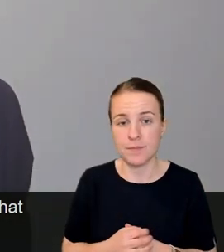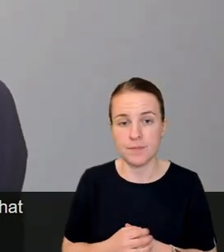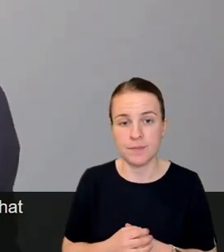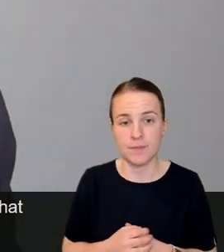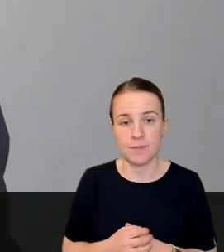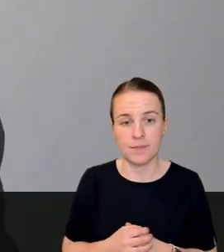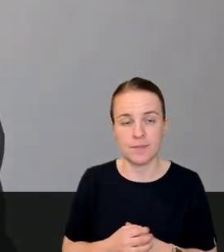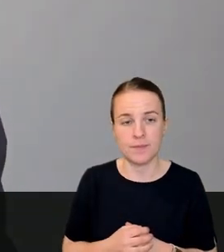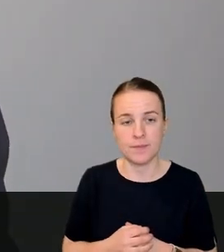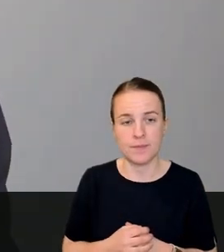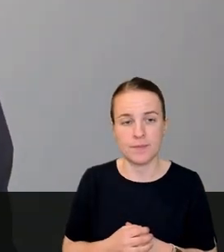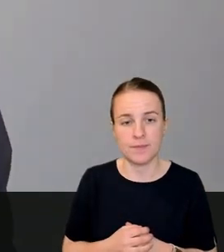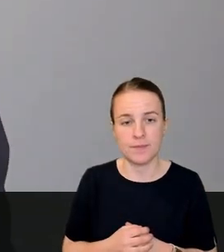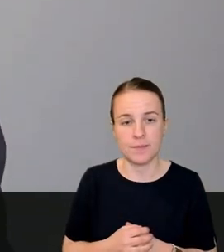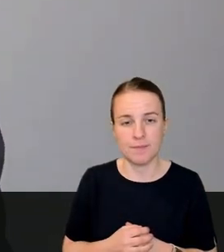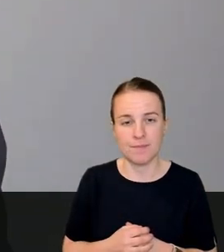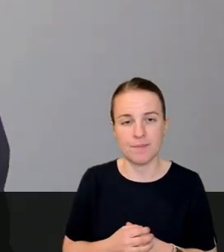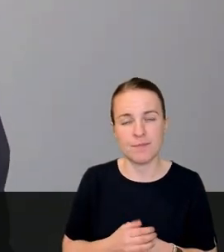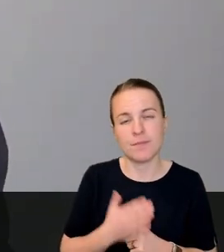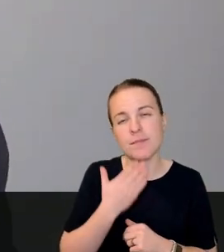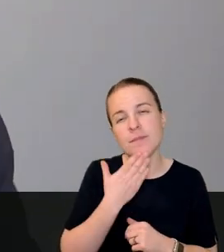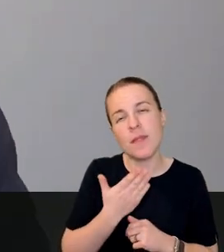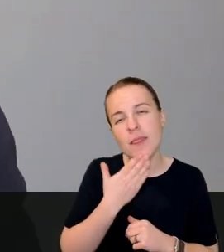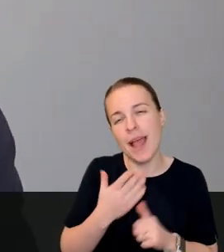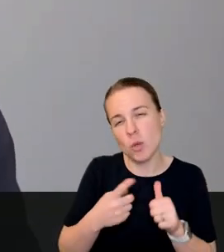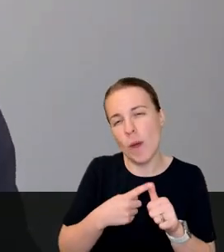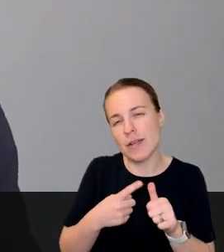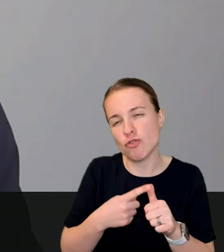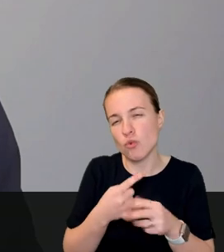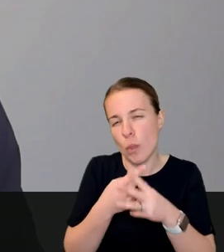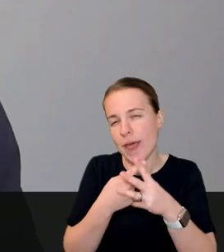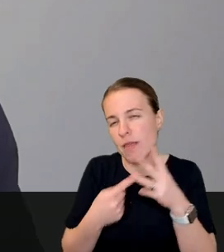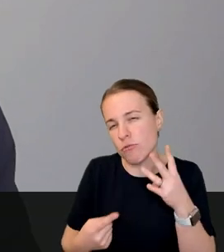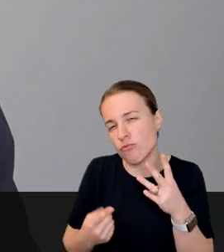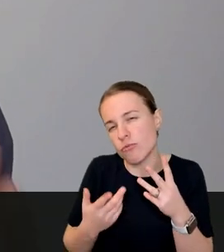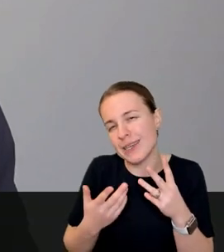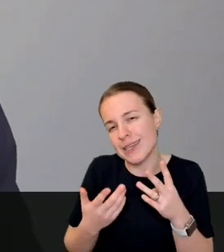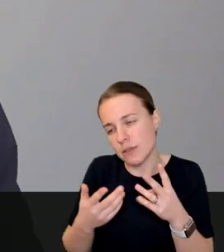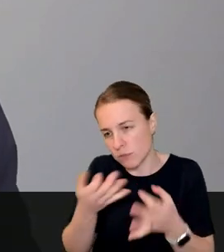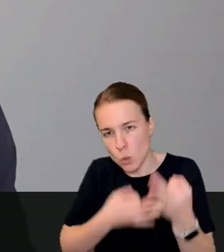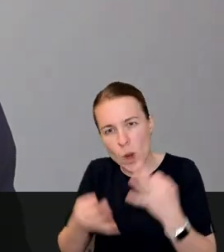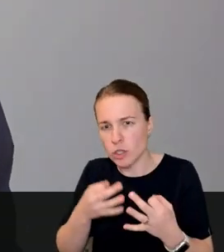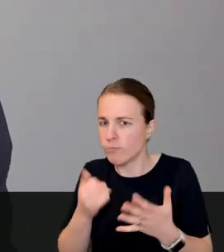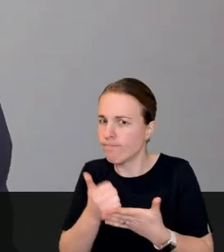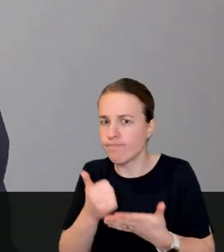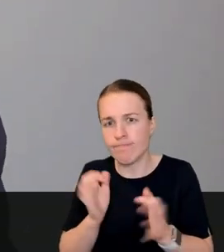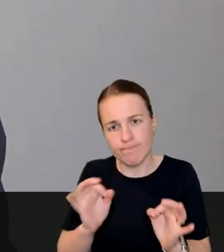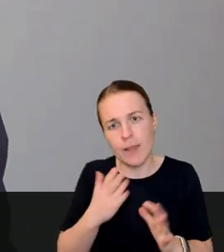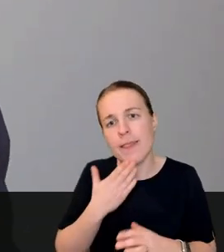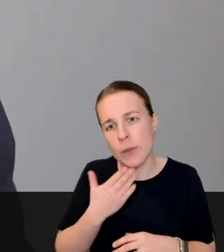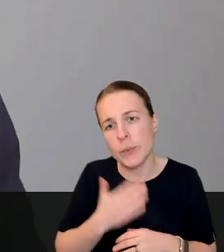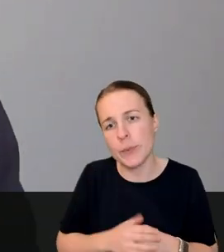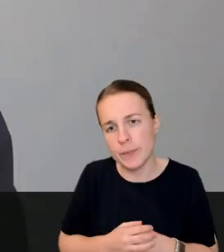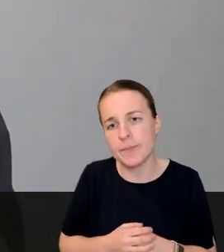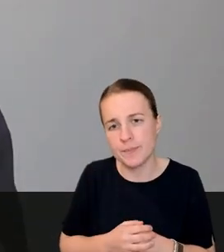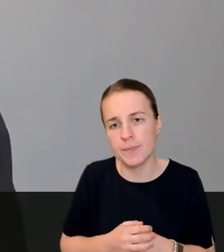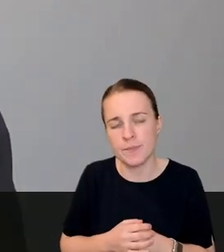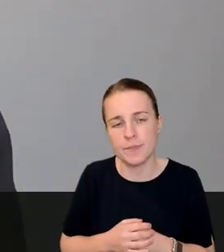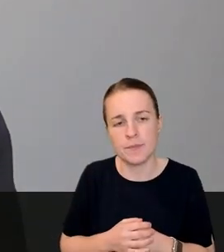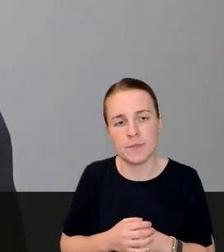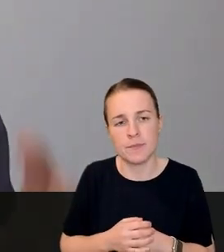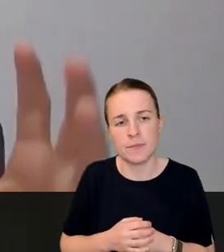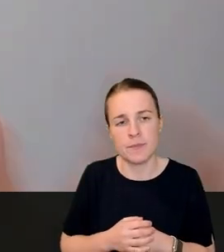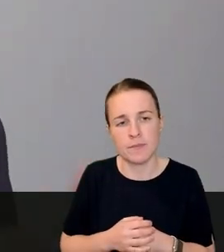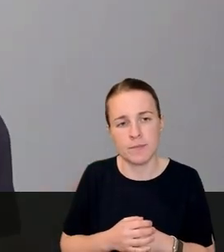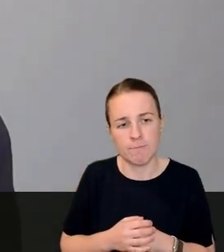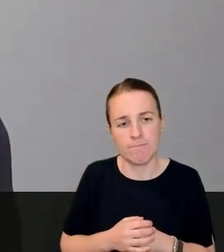Thank you, Andrew. Can I thank all three of those Londoners for their excellent questions? Look, Dinesh, I think it's possible